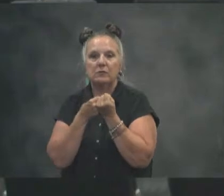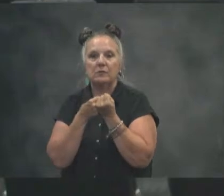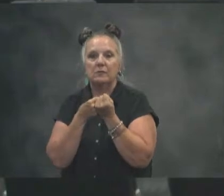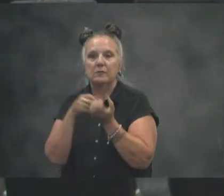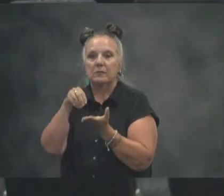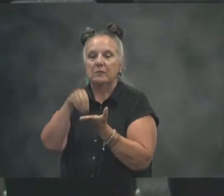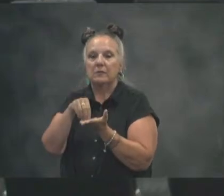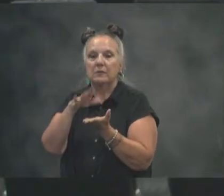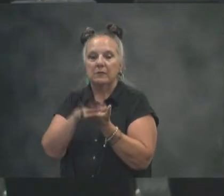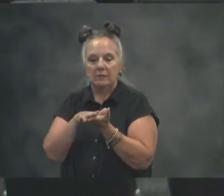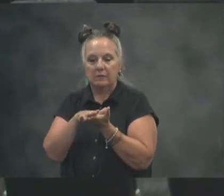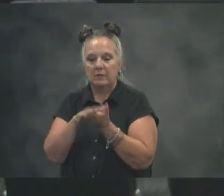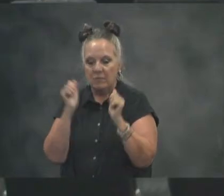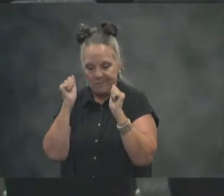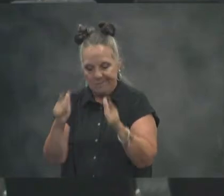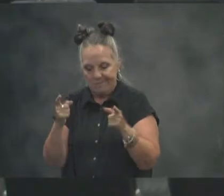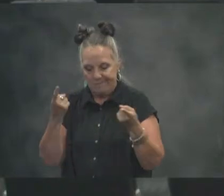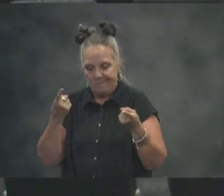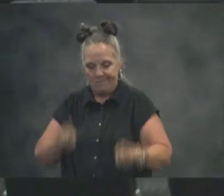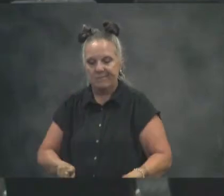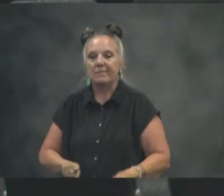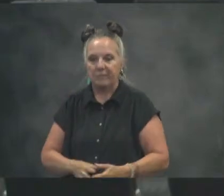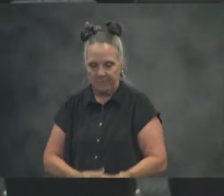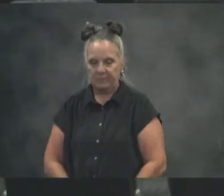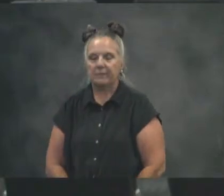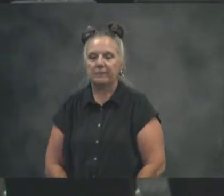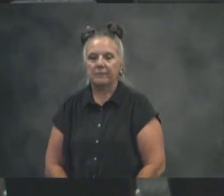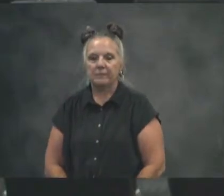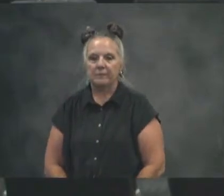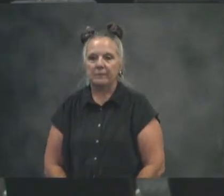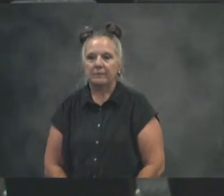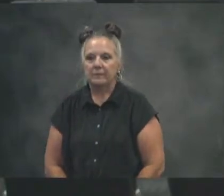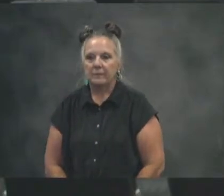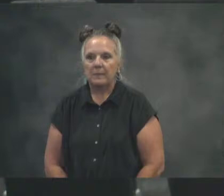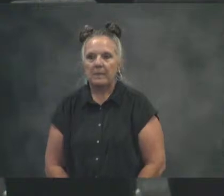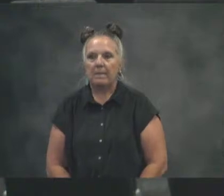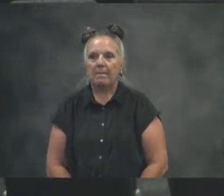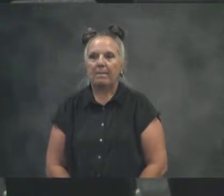Okay, we have a unanimous vote, and the student member concurs.